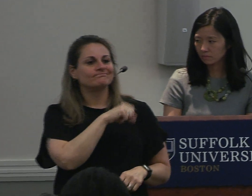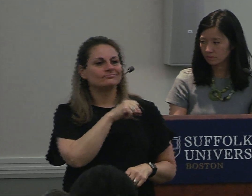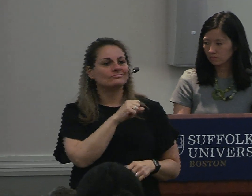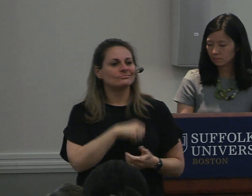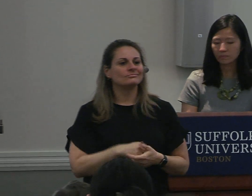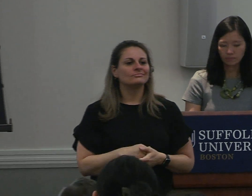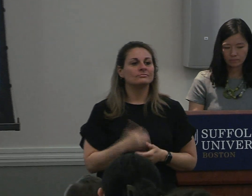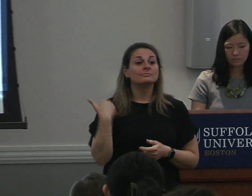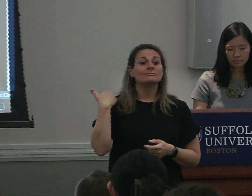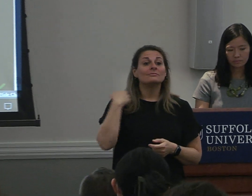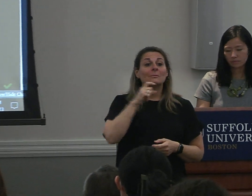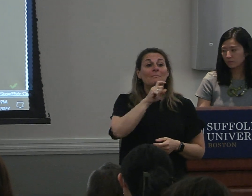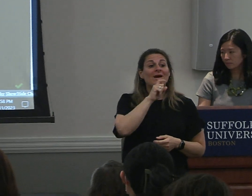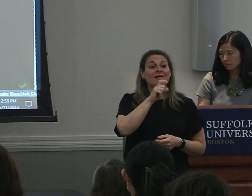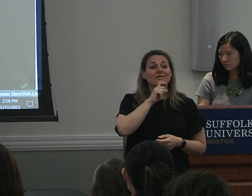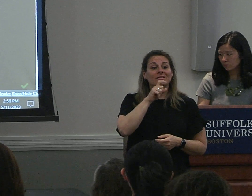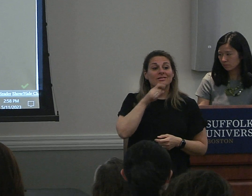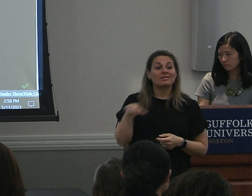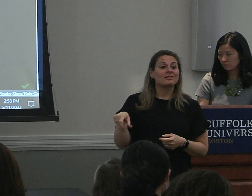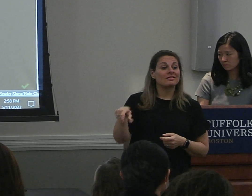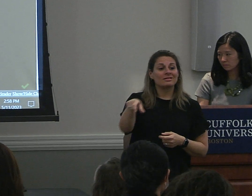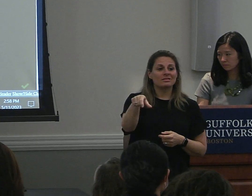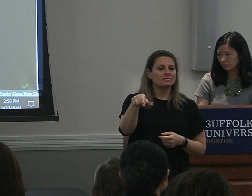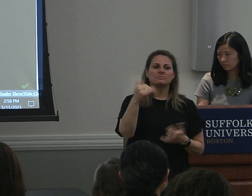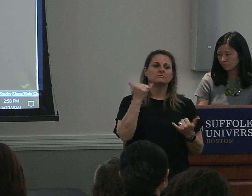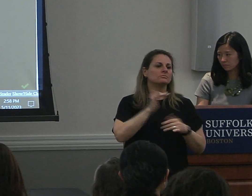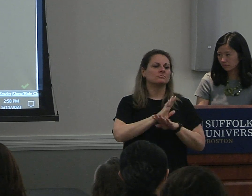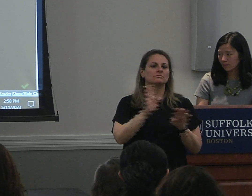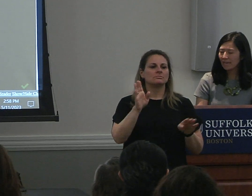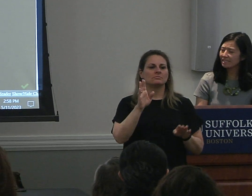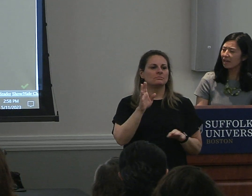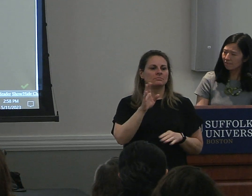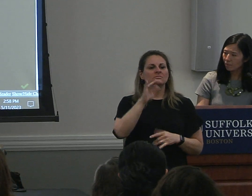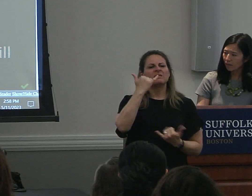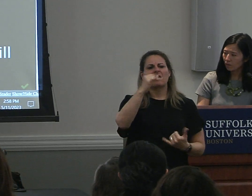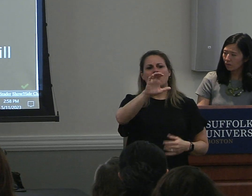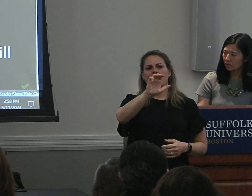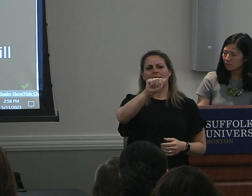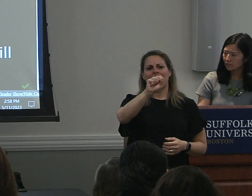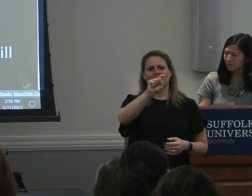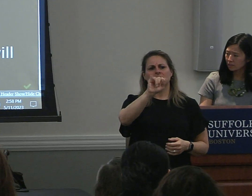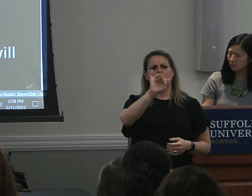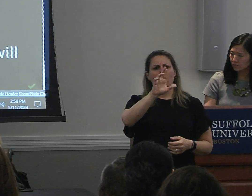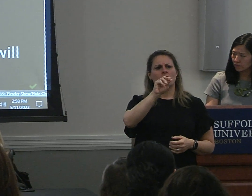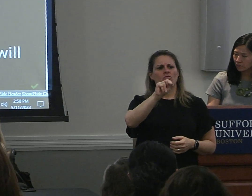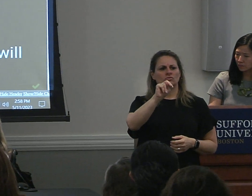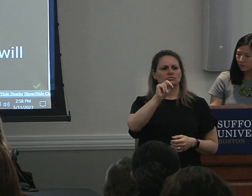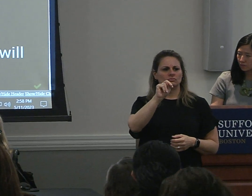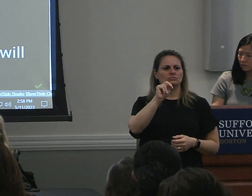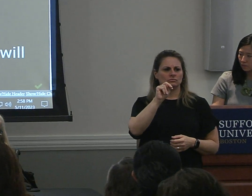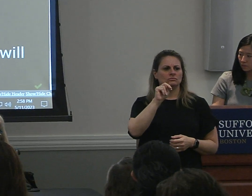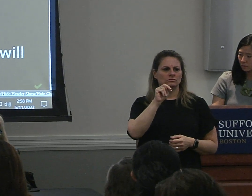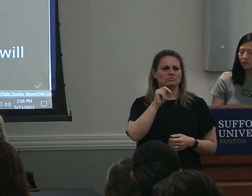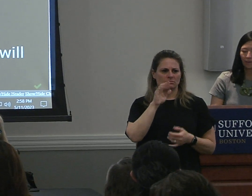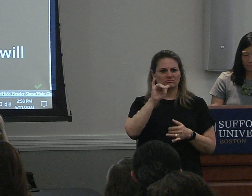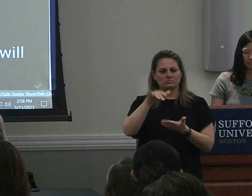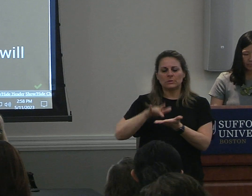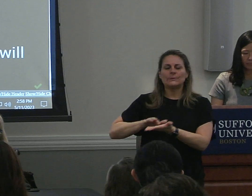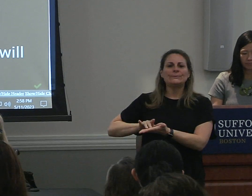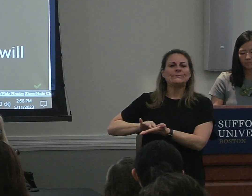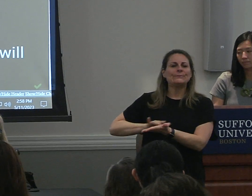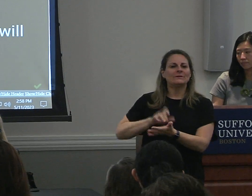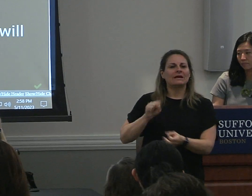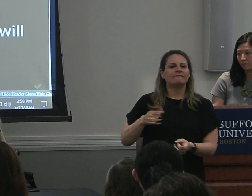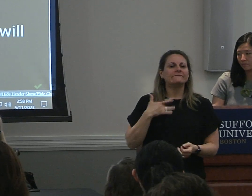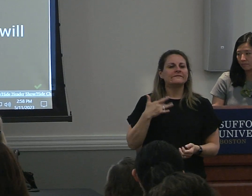forward, the Public Works Department will be using cast iron tactile warnings. Is that everywhere or just in certain locations? That's everywhere